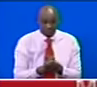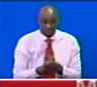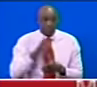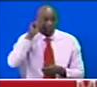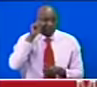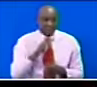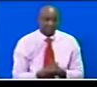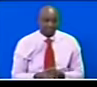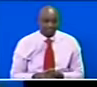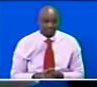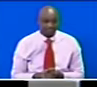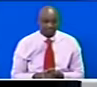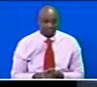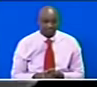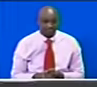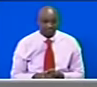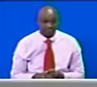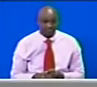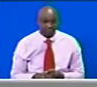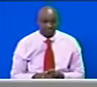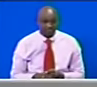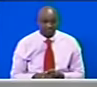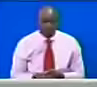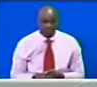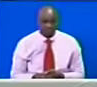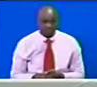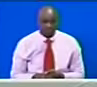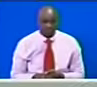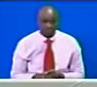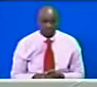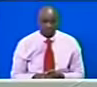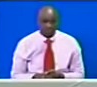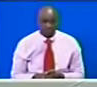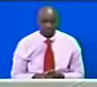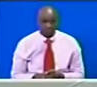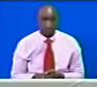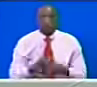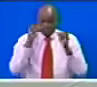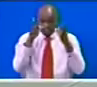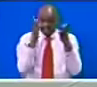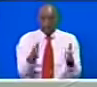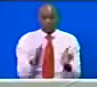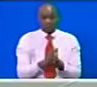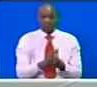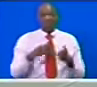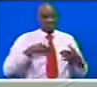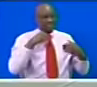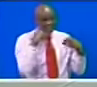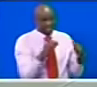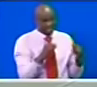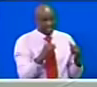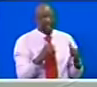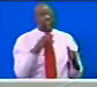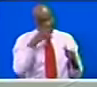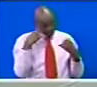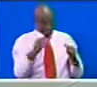Mombasa. All right. right. So we're just attempting to do a bit of a fact